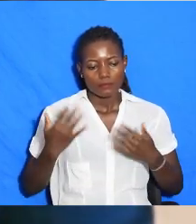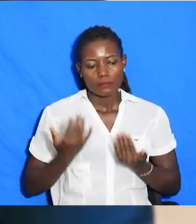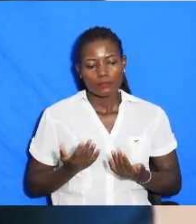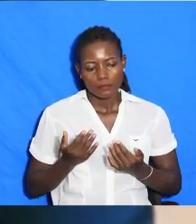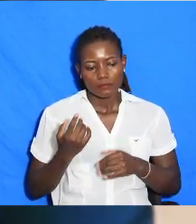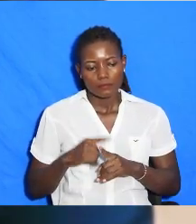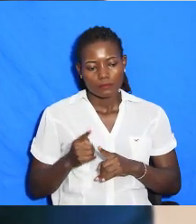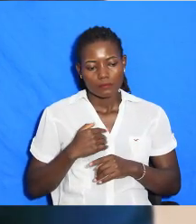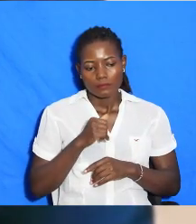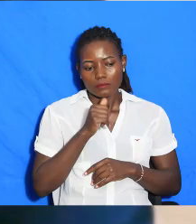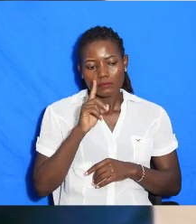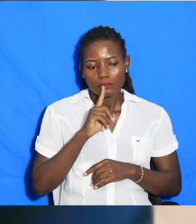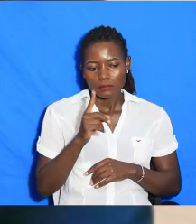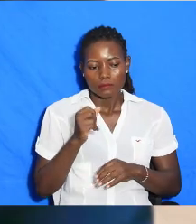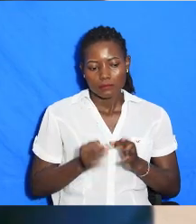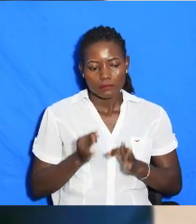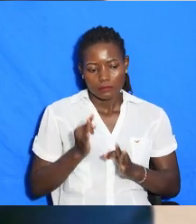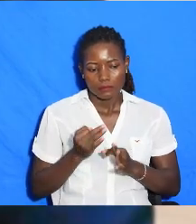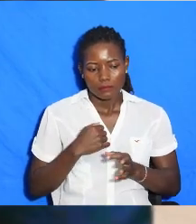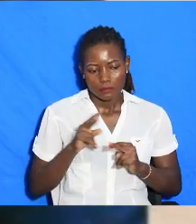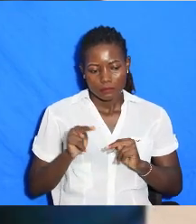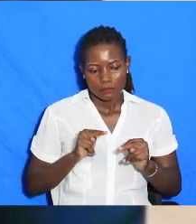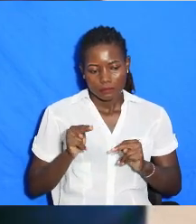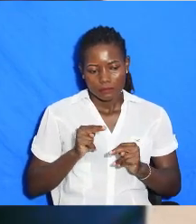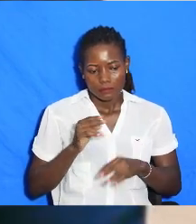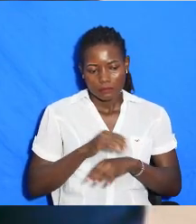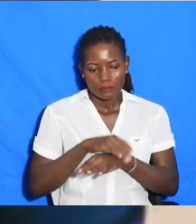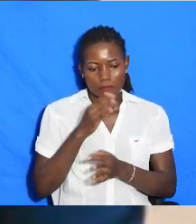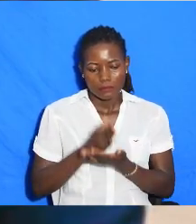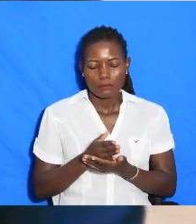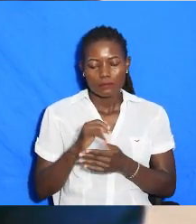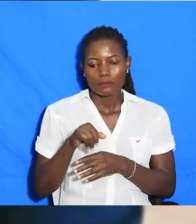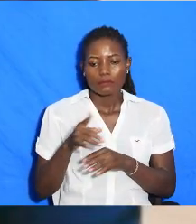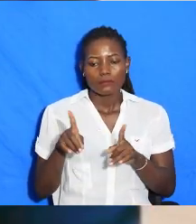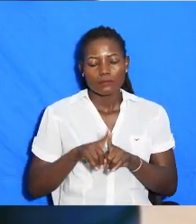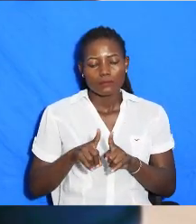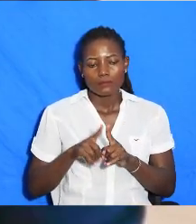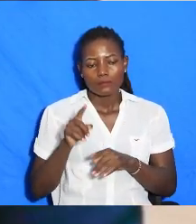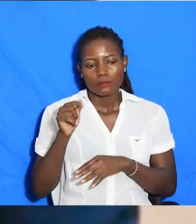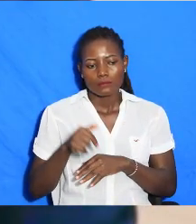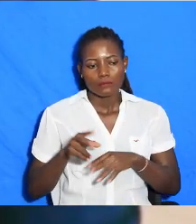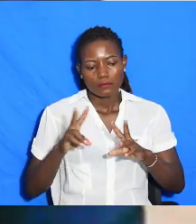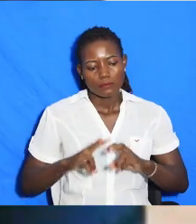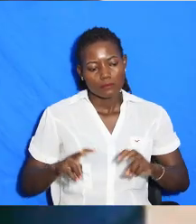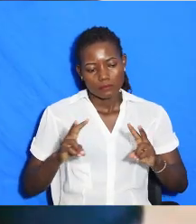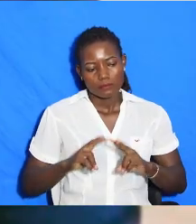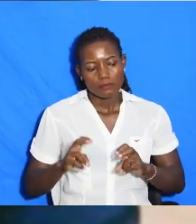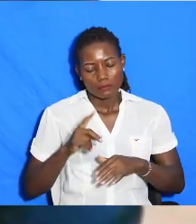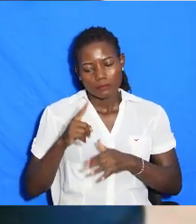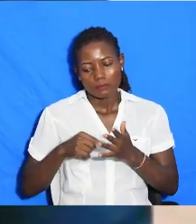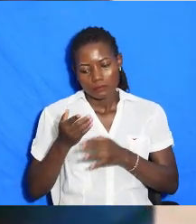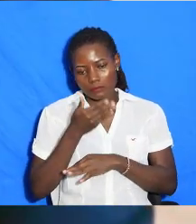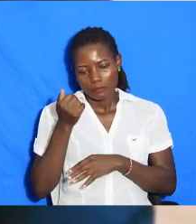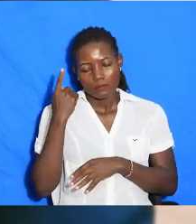managed to get it right because it's just the same thing I'm telling you. You have to find out, do a research on what works well for